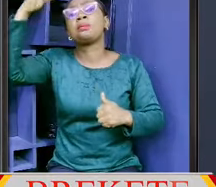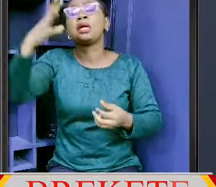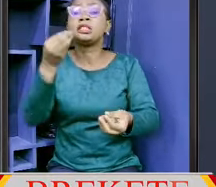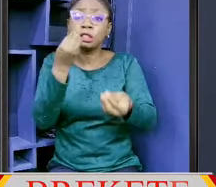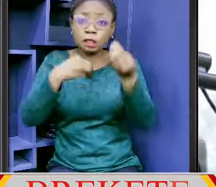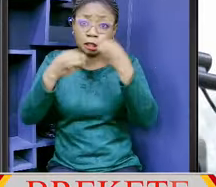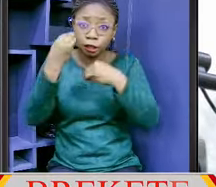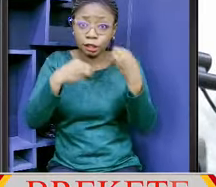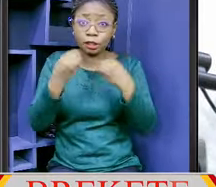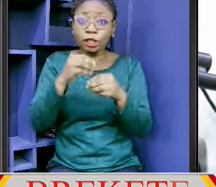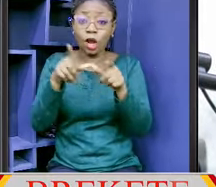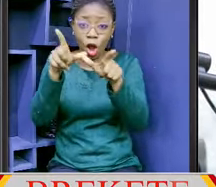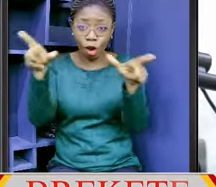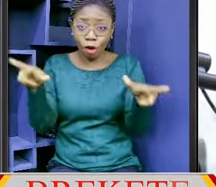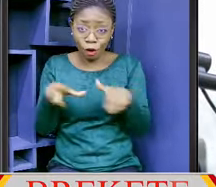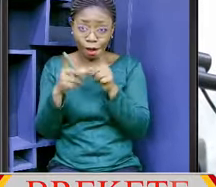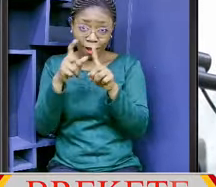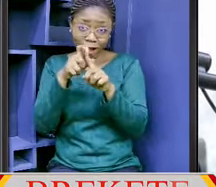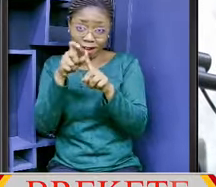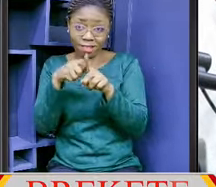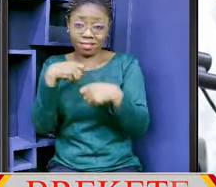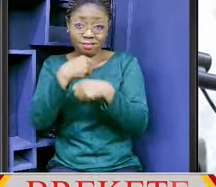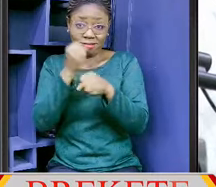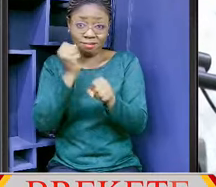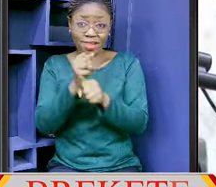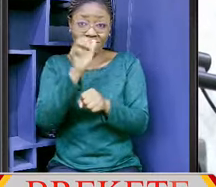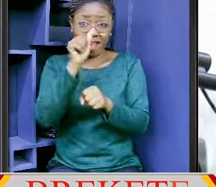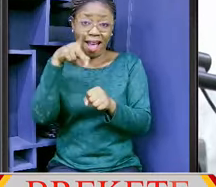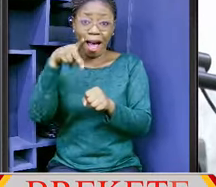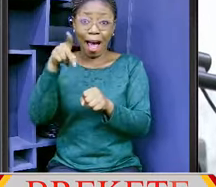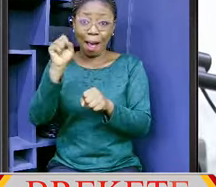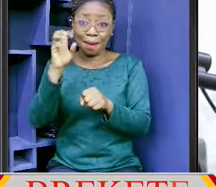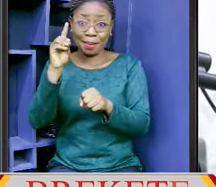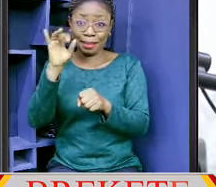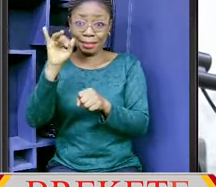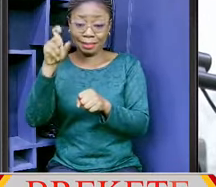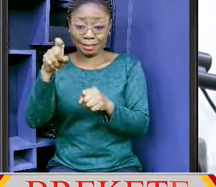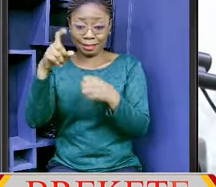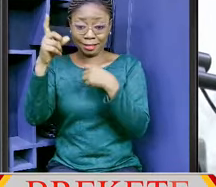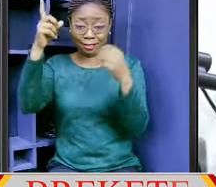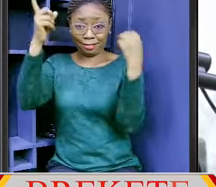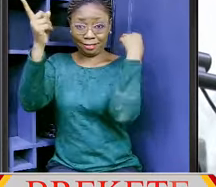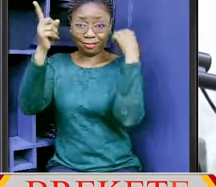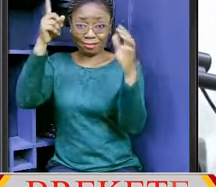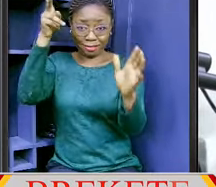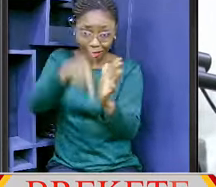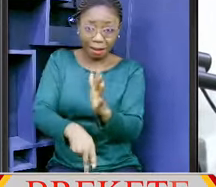him. Now we they chop stone for inside rice. We go do like this.